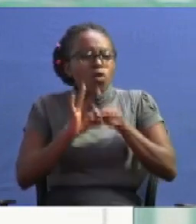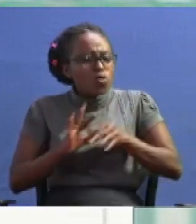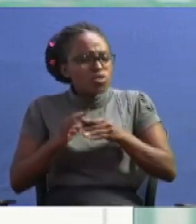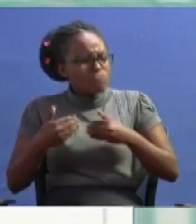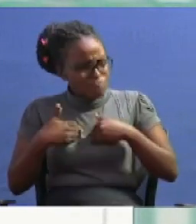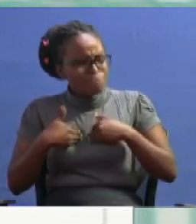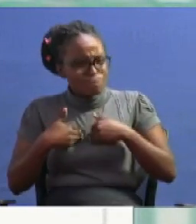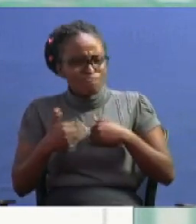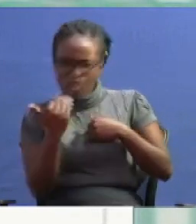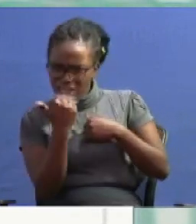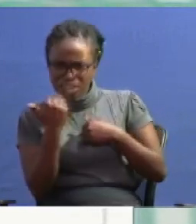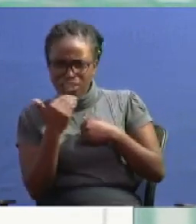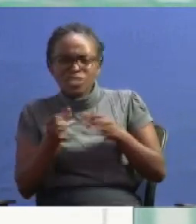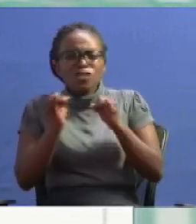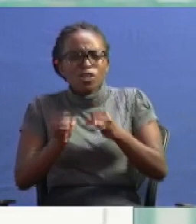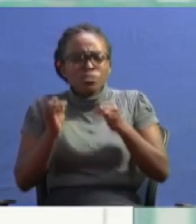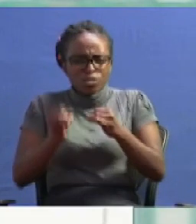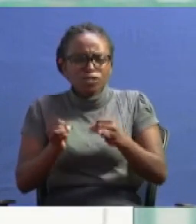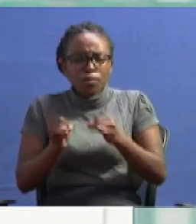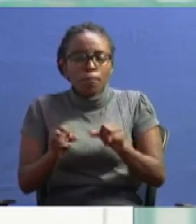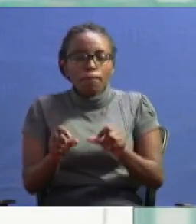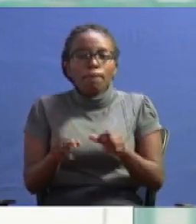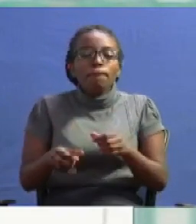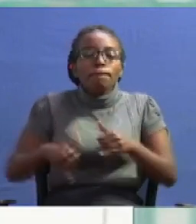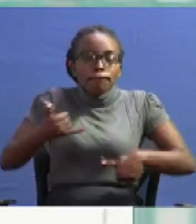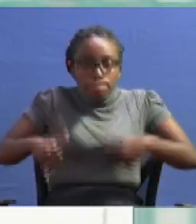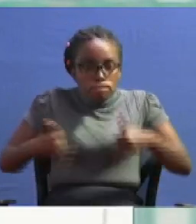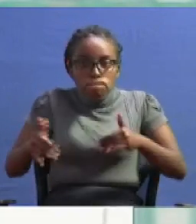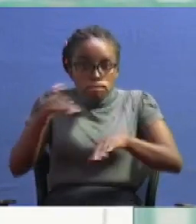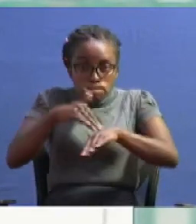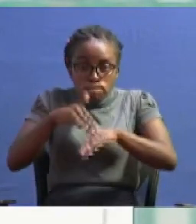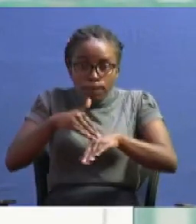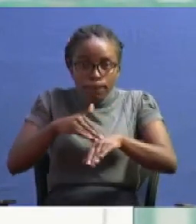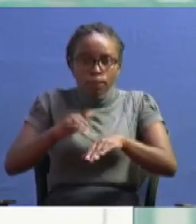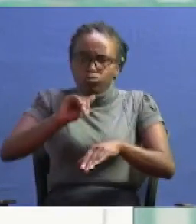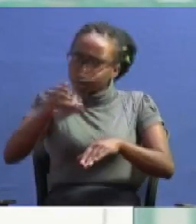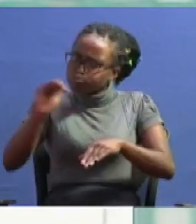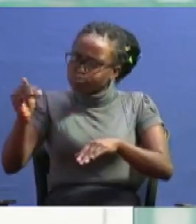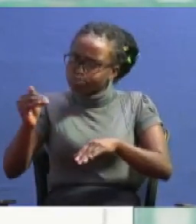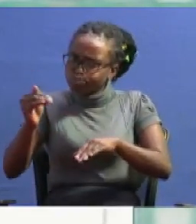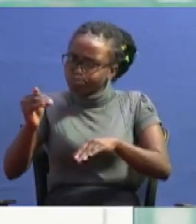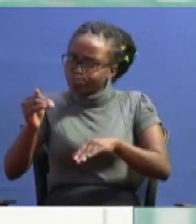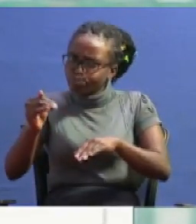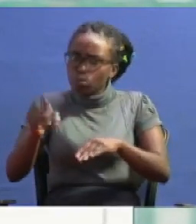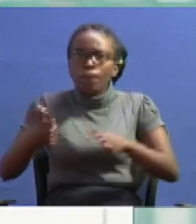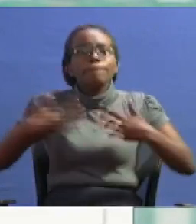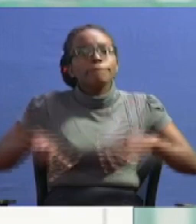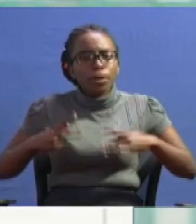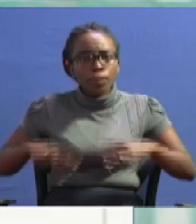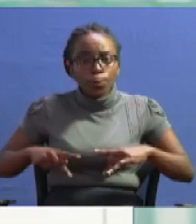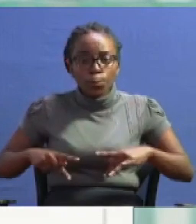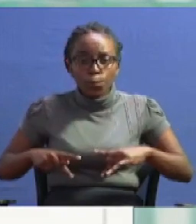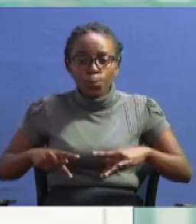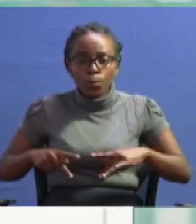is trying to play at. Now the mountain or the mountain people